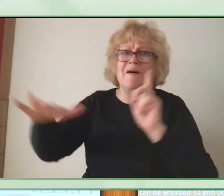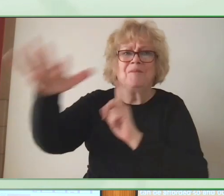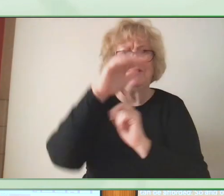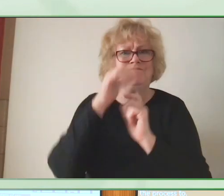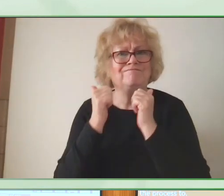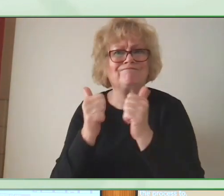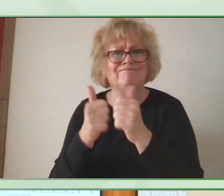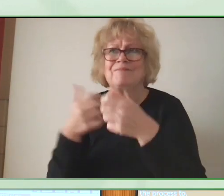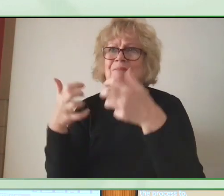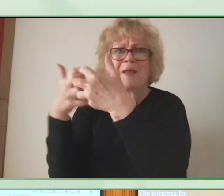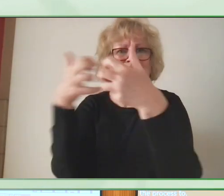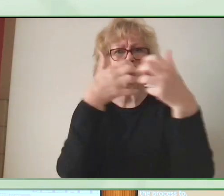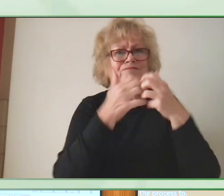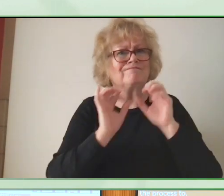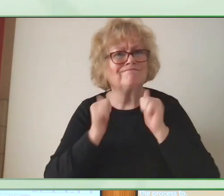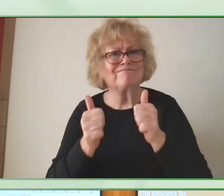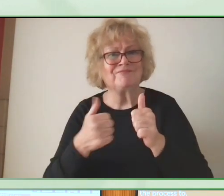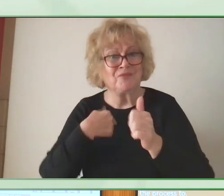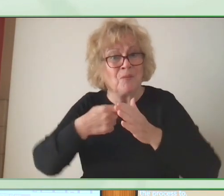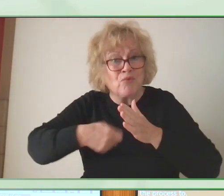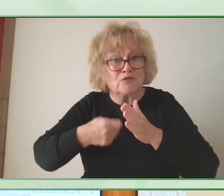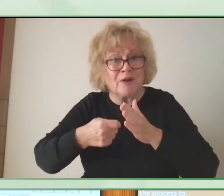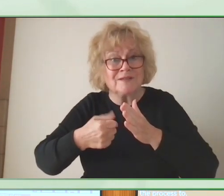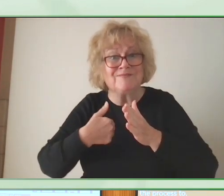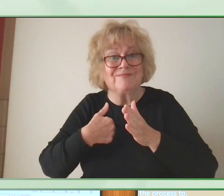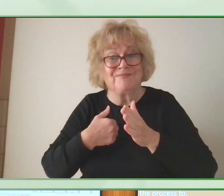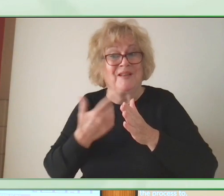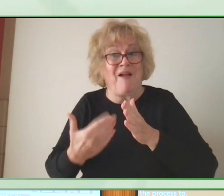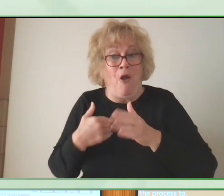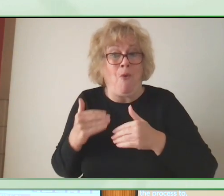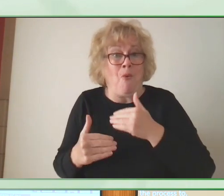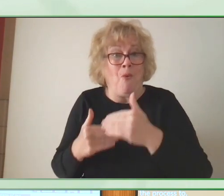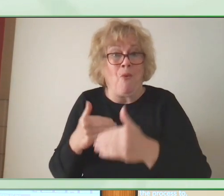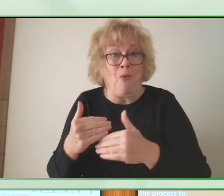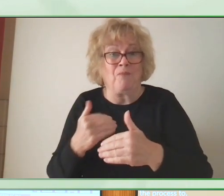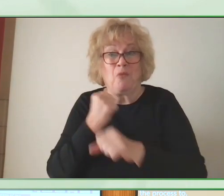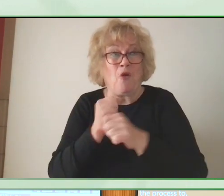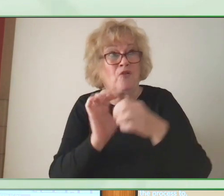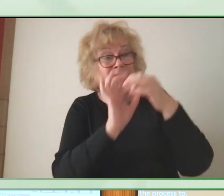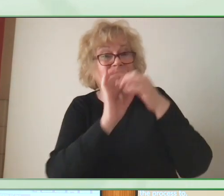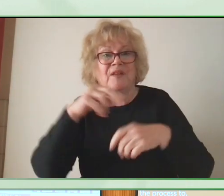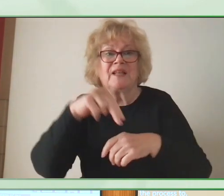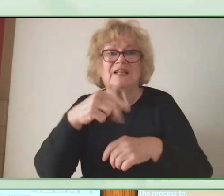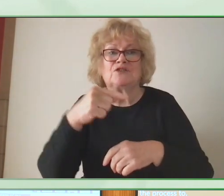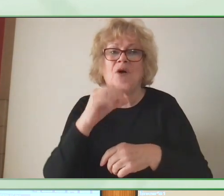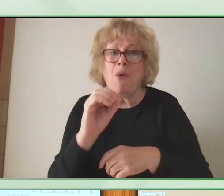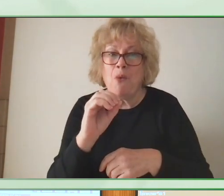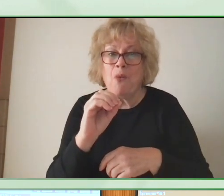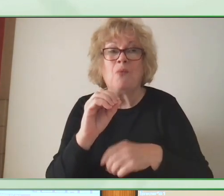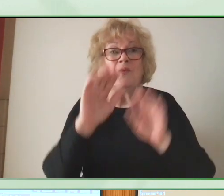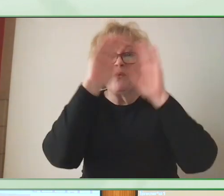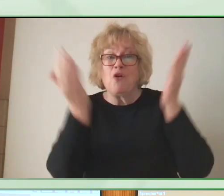with some NGOs, some international NGOs to support us to expand our